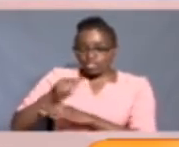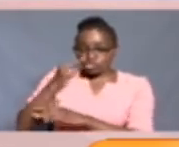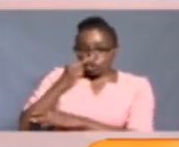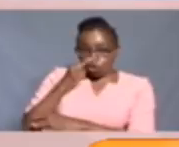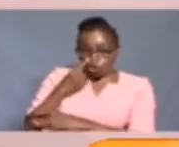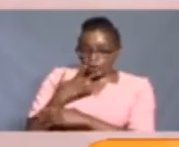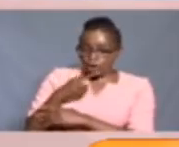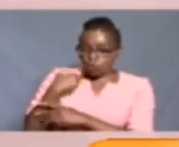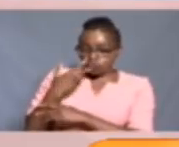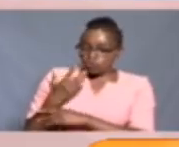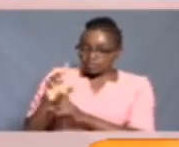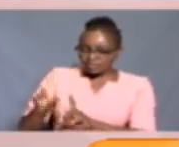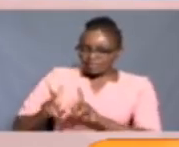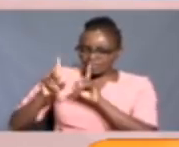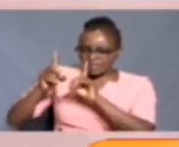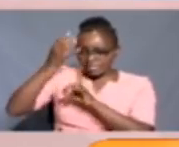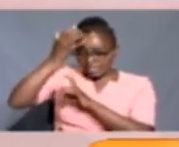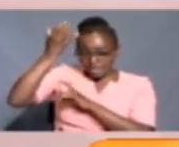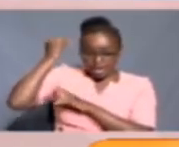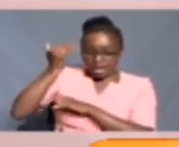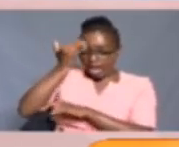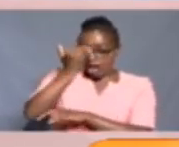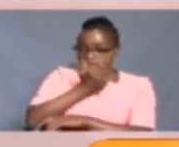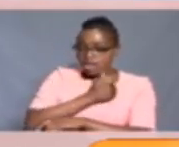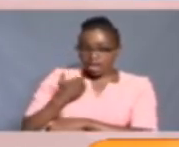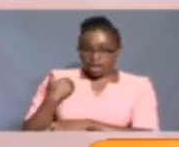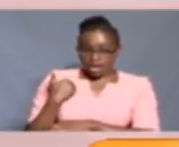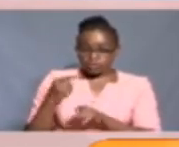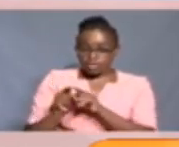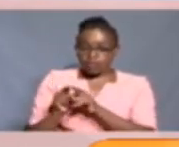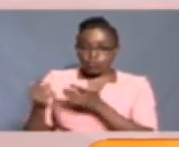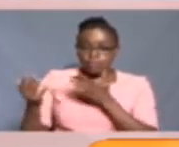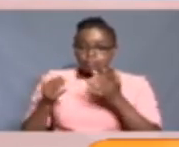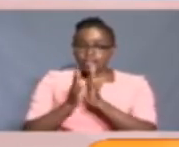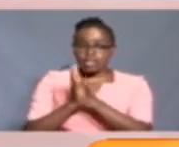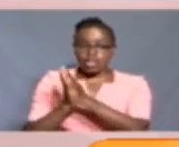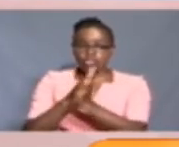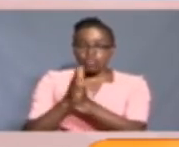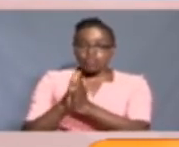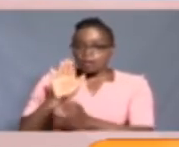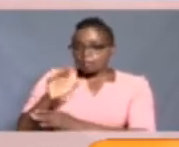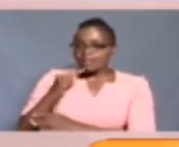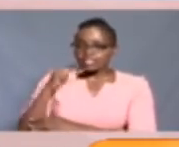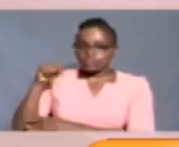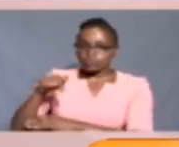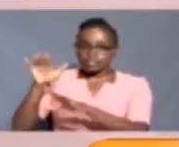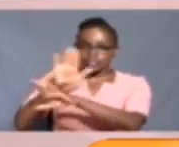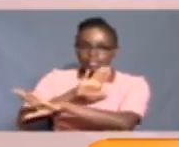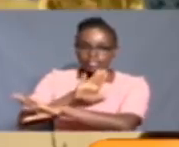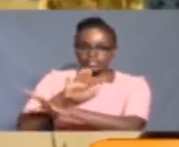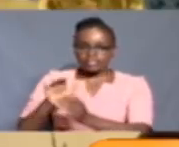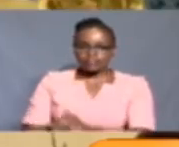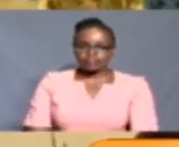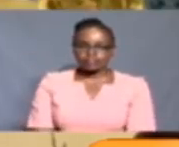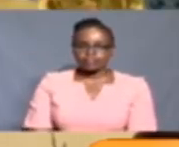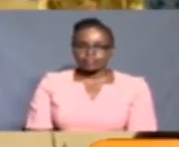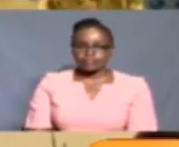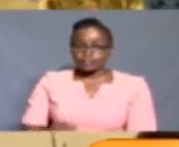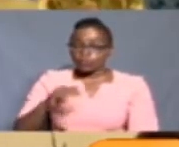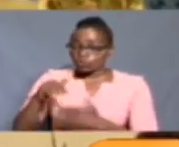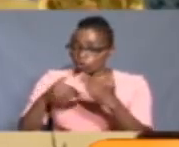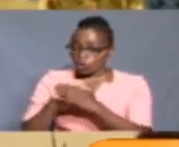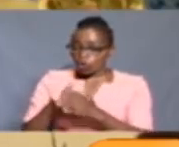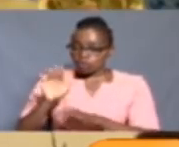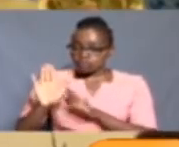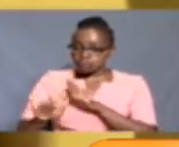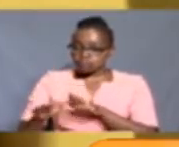run by dedicated Catholic nuns and bring you their story on Her Say Tonight. With ornate